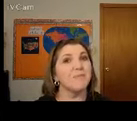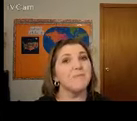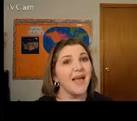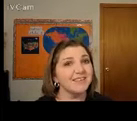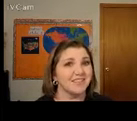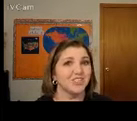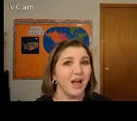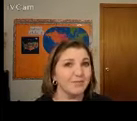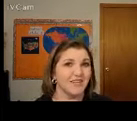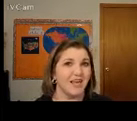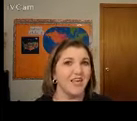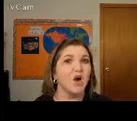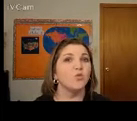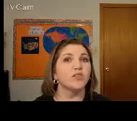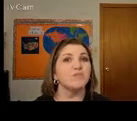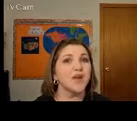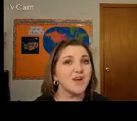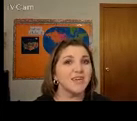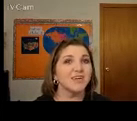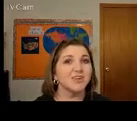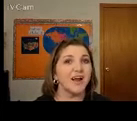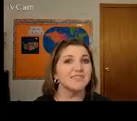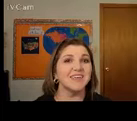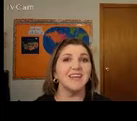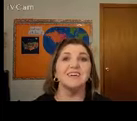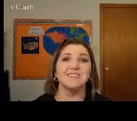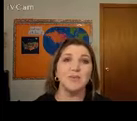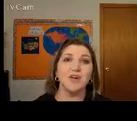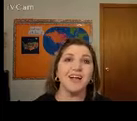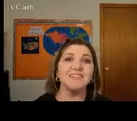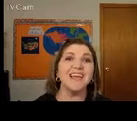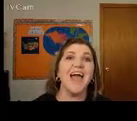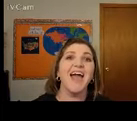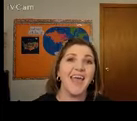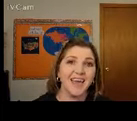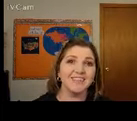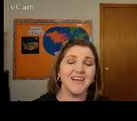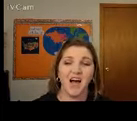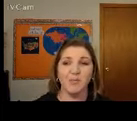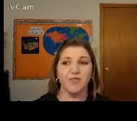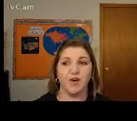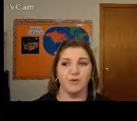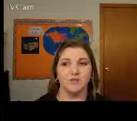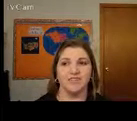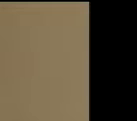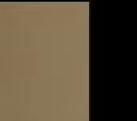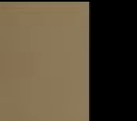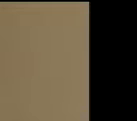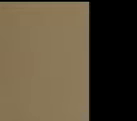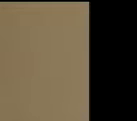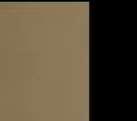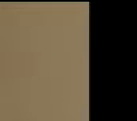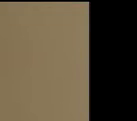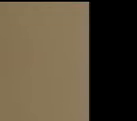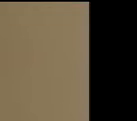an amazing job today with comparing and contrasting, summarizing, and homophones.